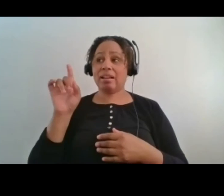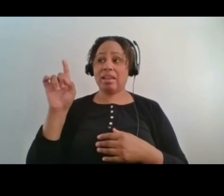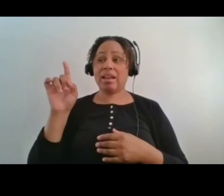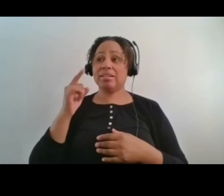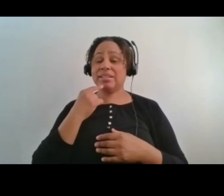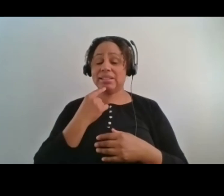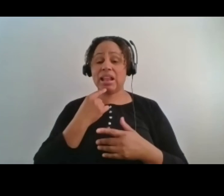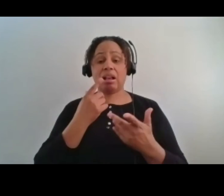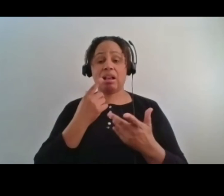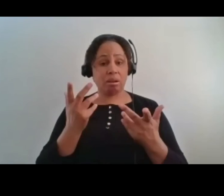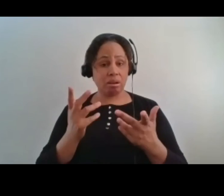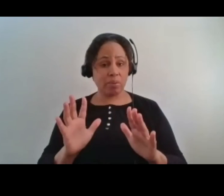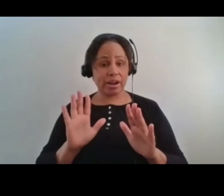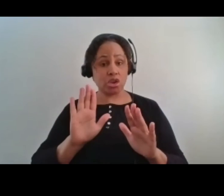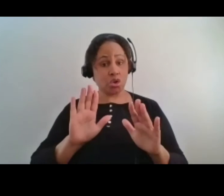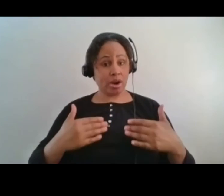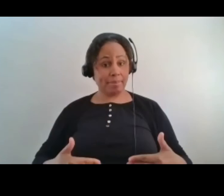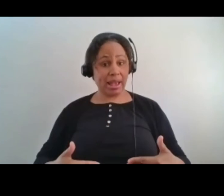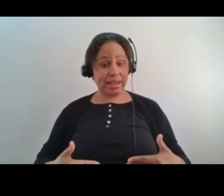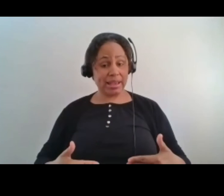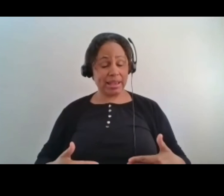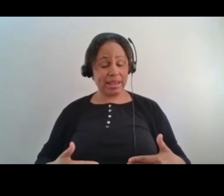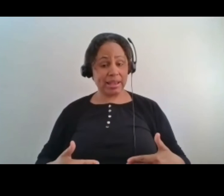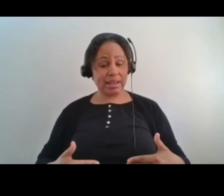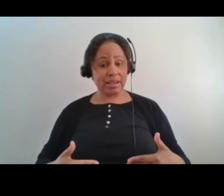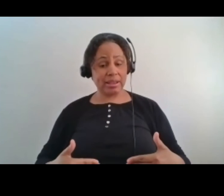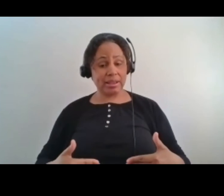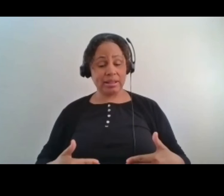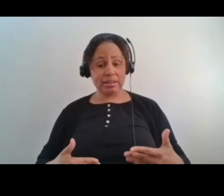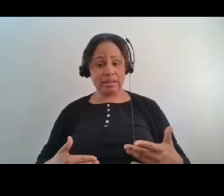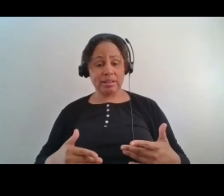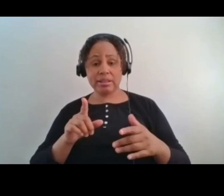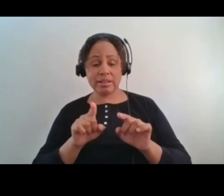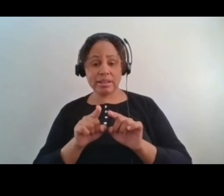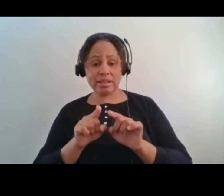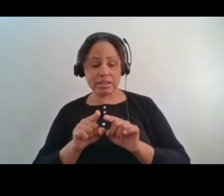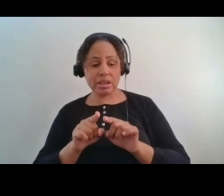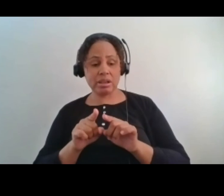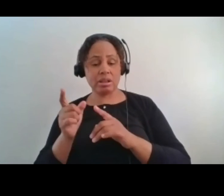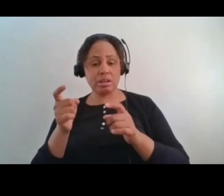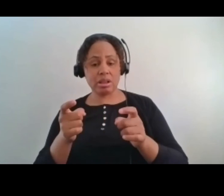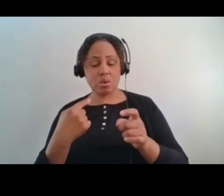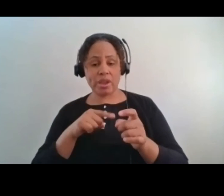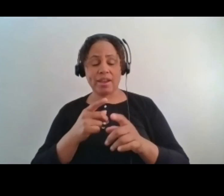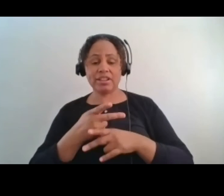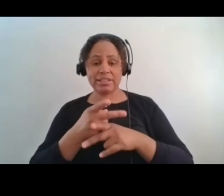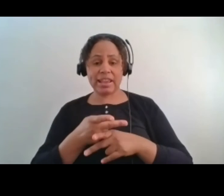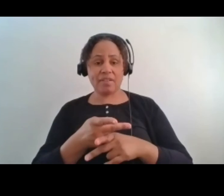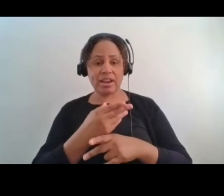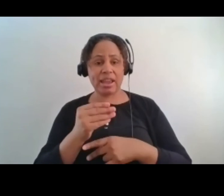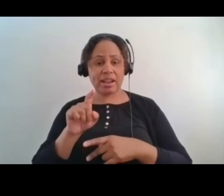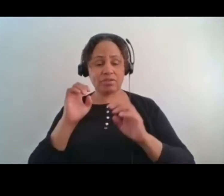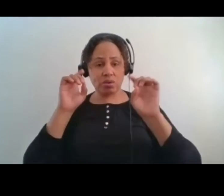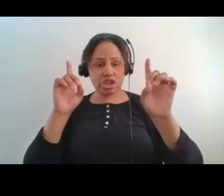that your body is amana, so we have to take care of it. We have to educate ourselves and get